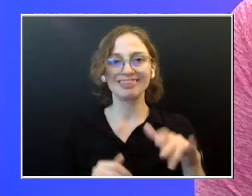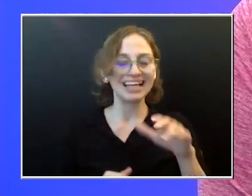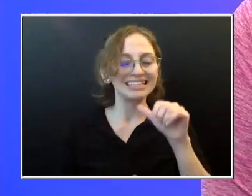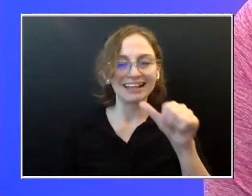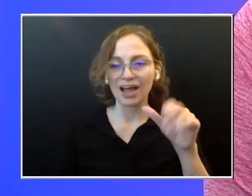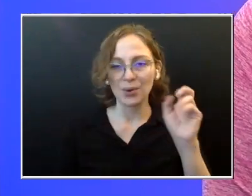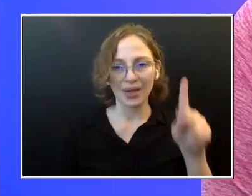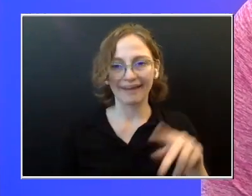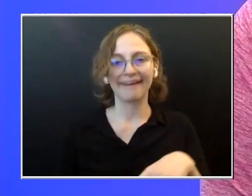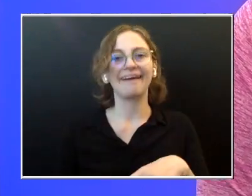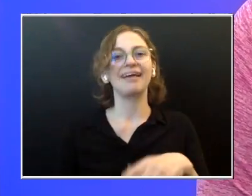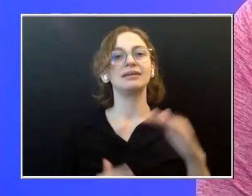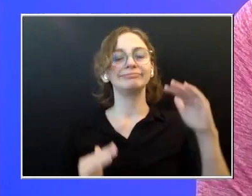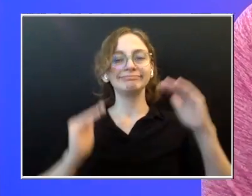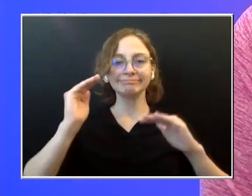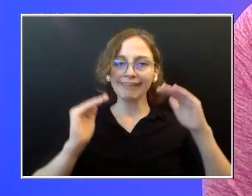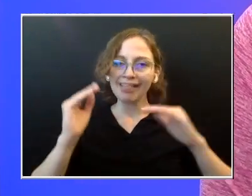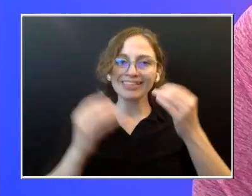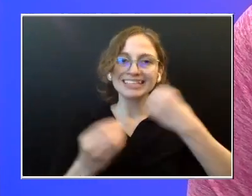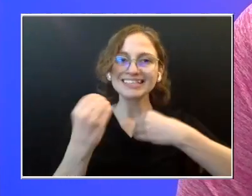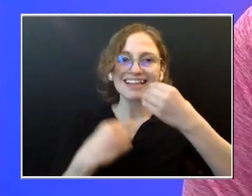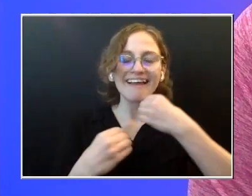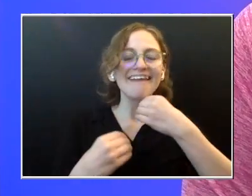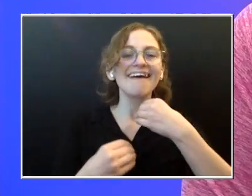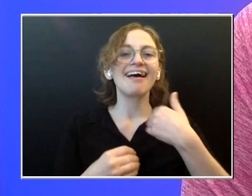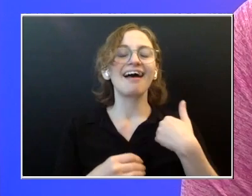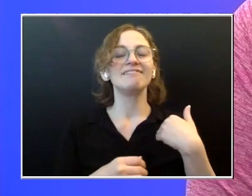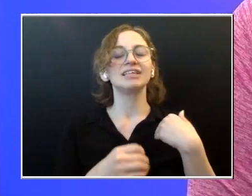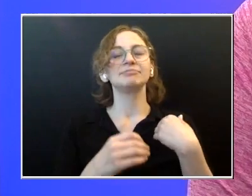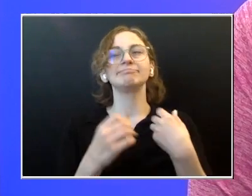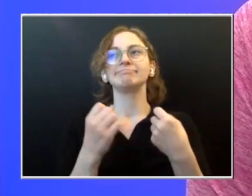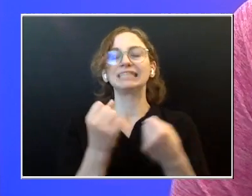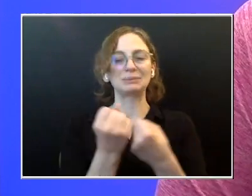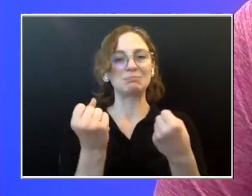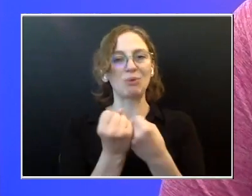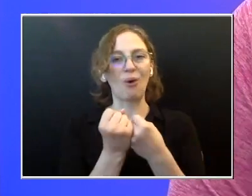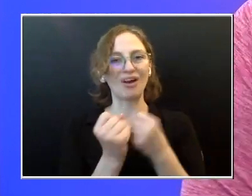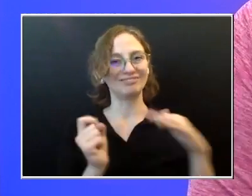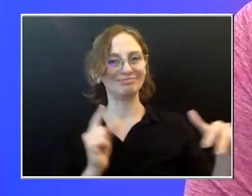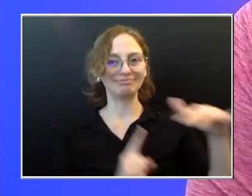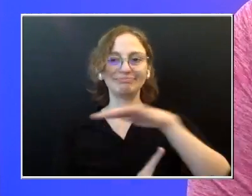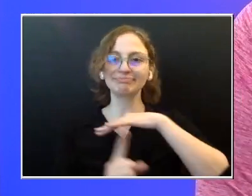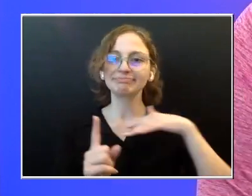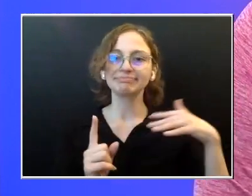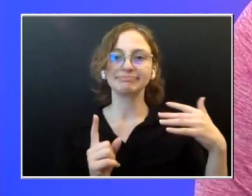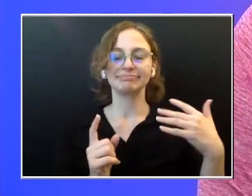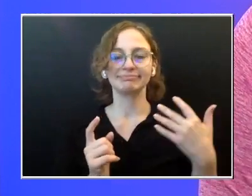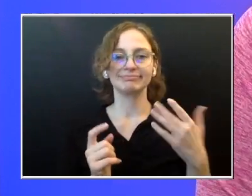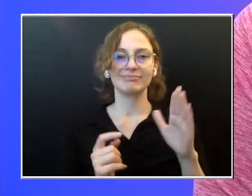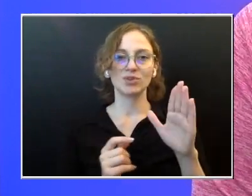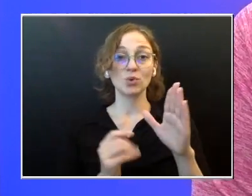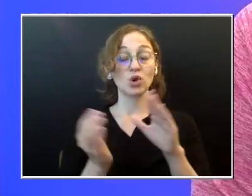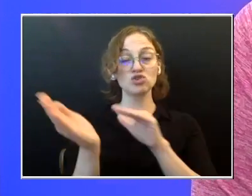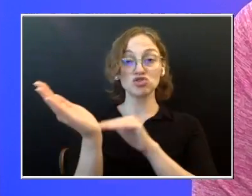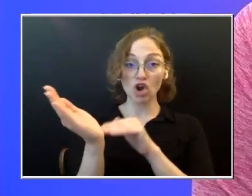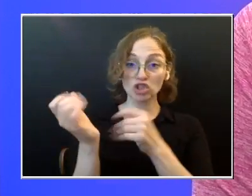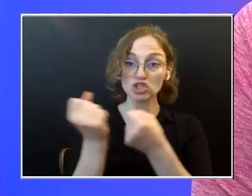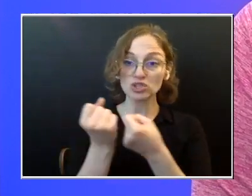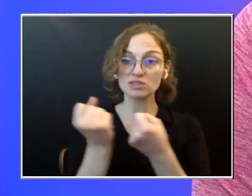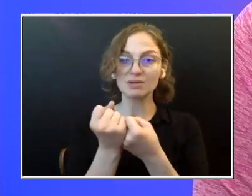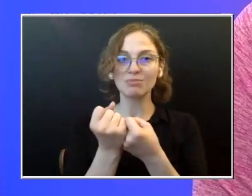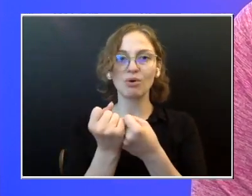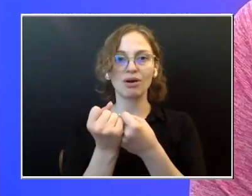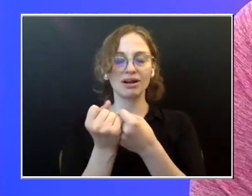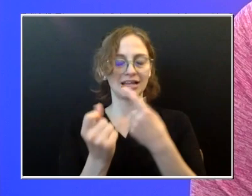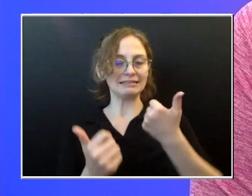diet, having the support around you. Your doctor's support, believing in yourself,